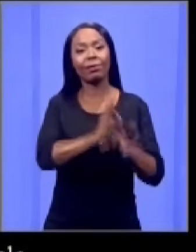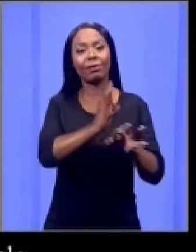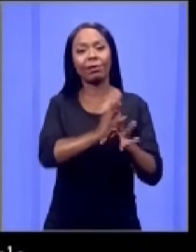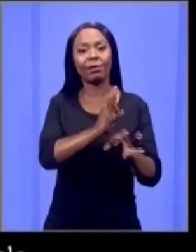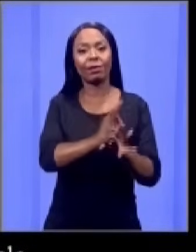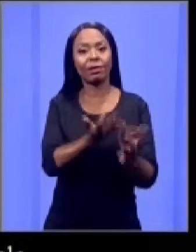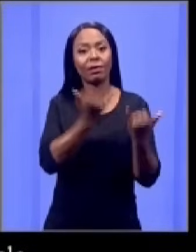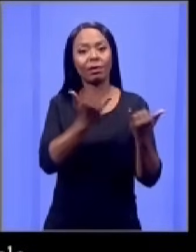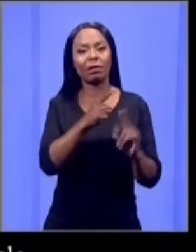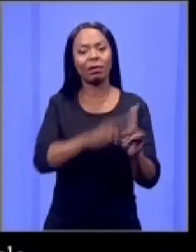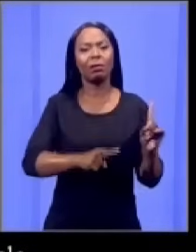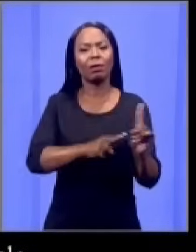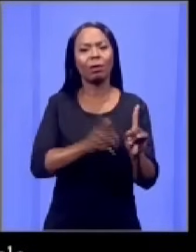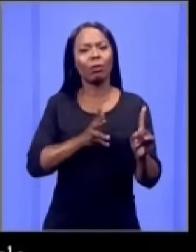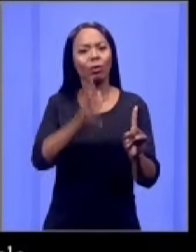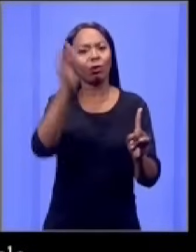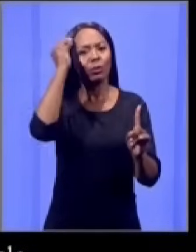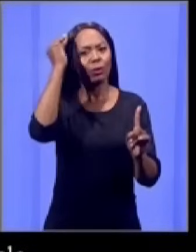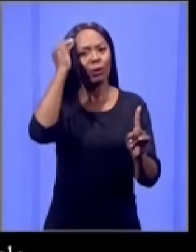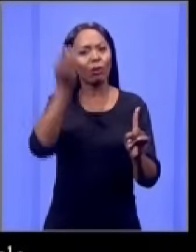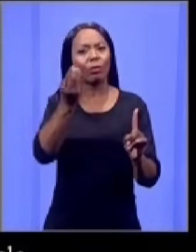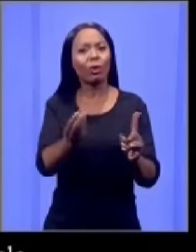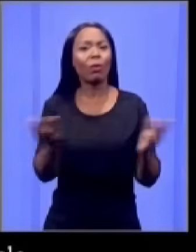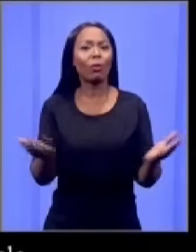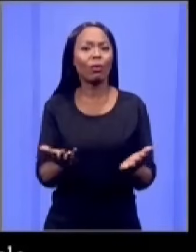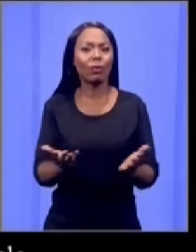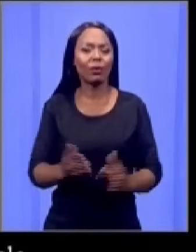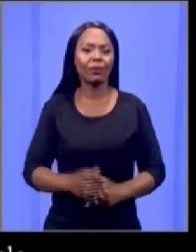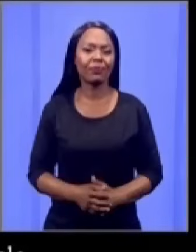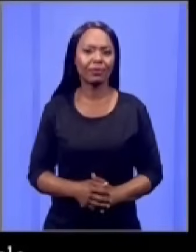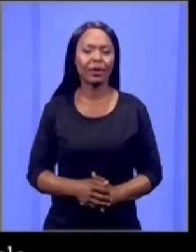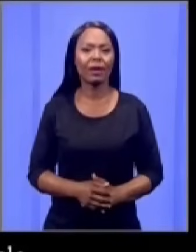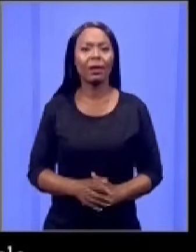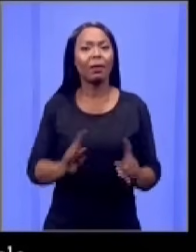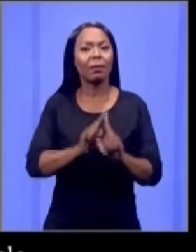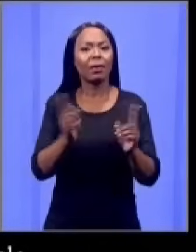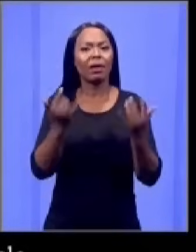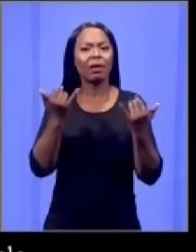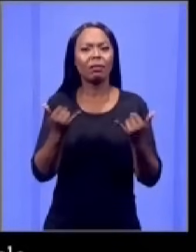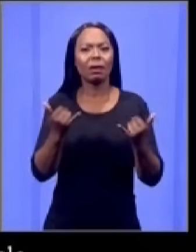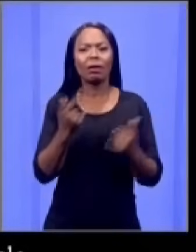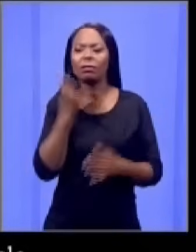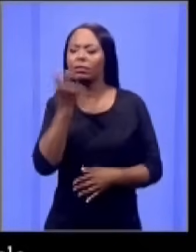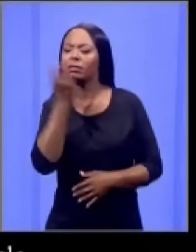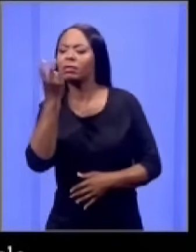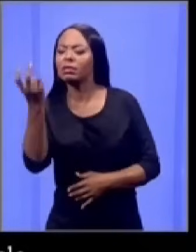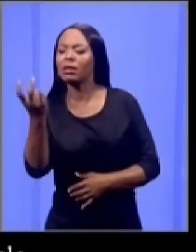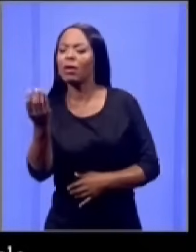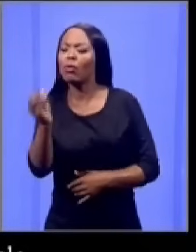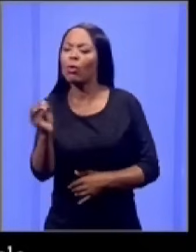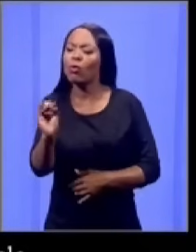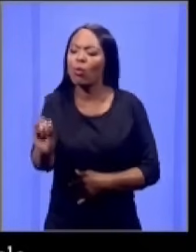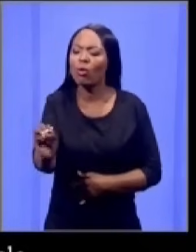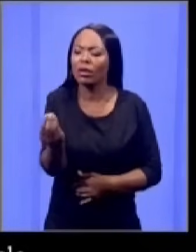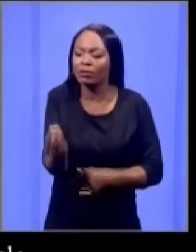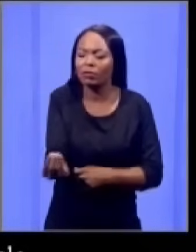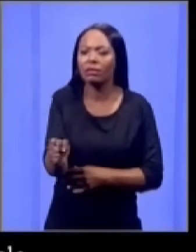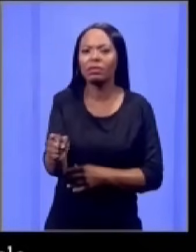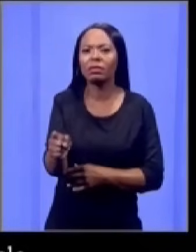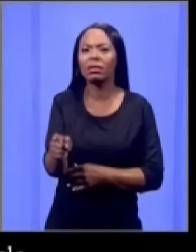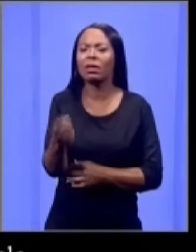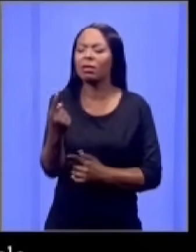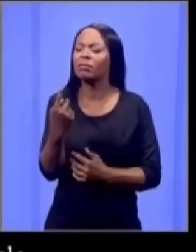ile a batla o tseba hore na ngwana o kae mme ka ho sa elelle hore ngwana o na sa le teng ka tlung ke mona maileng